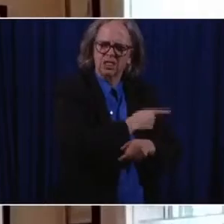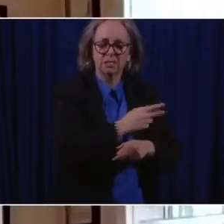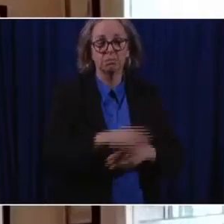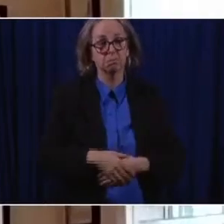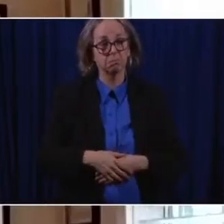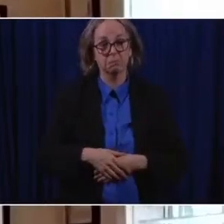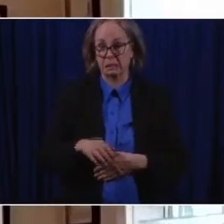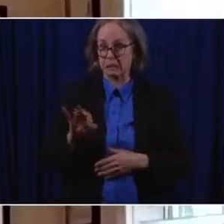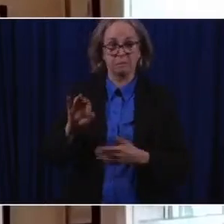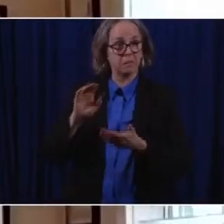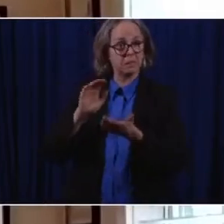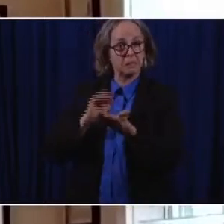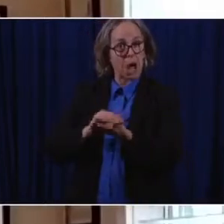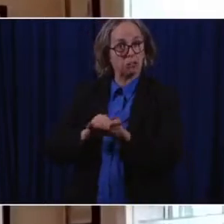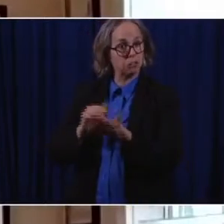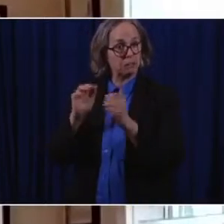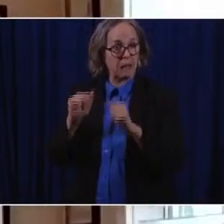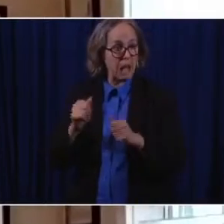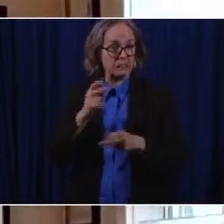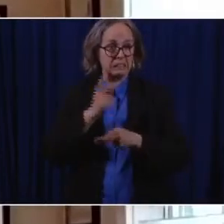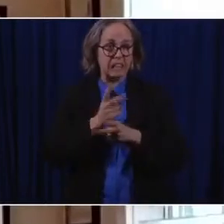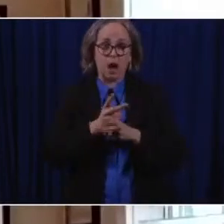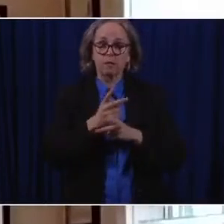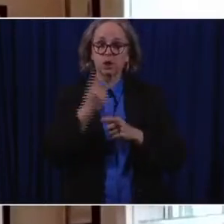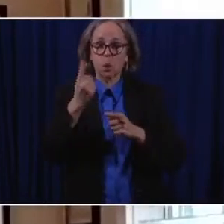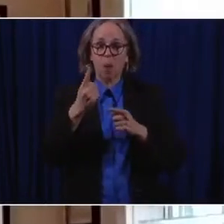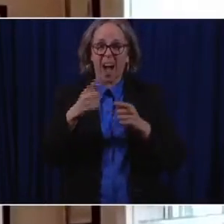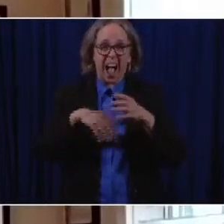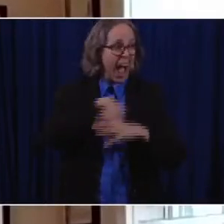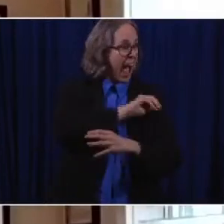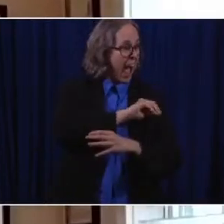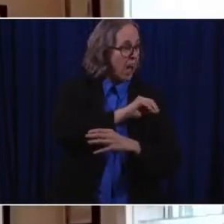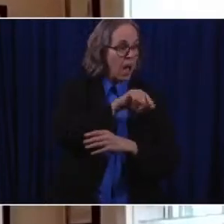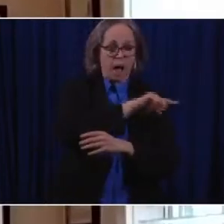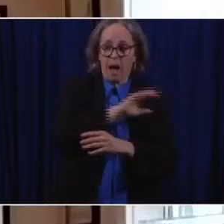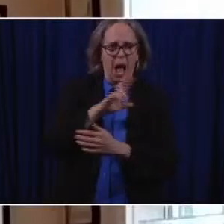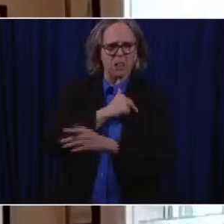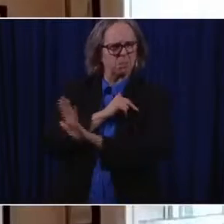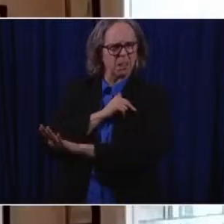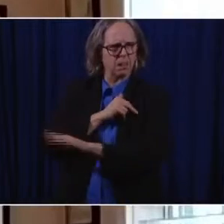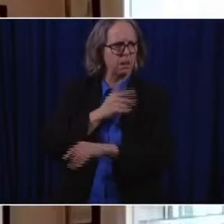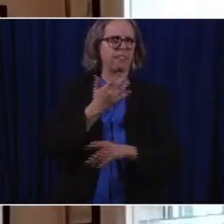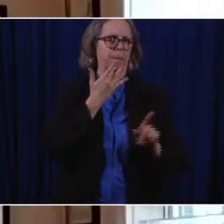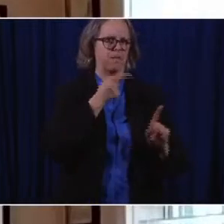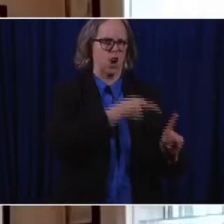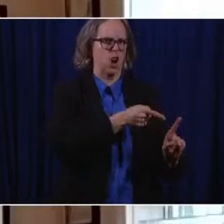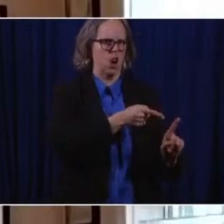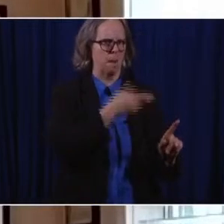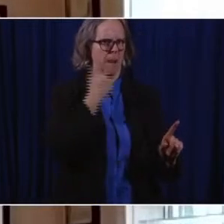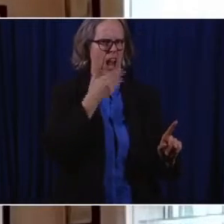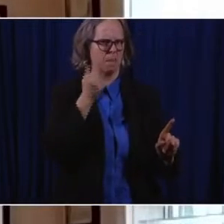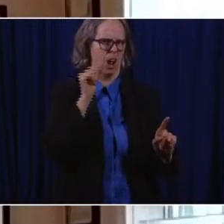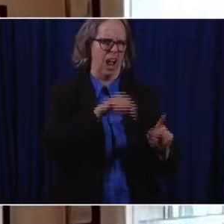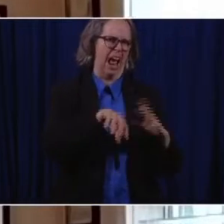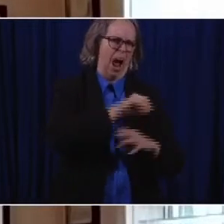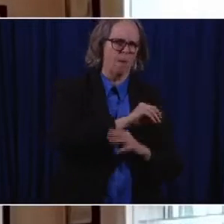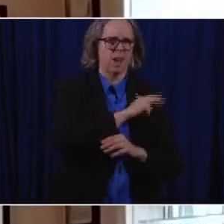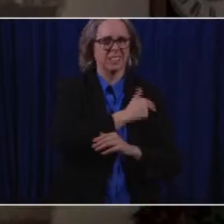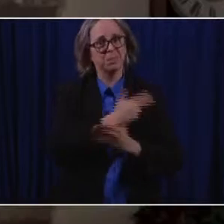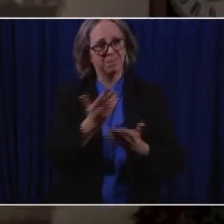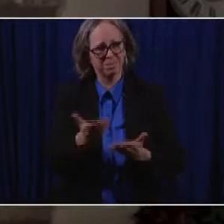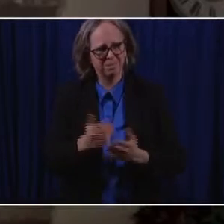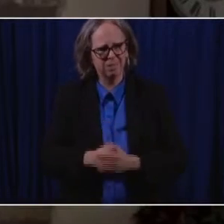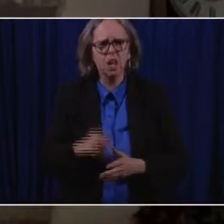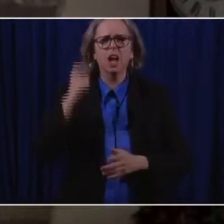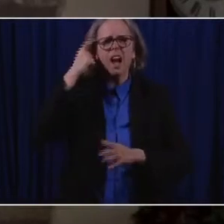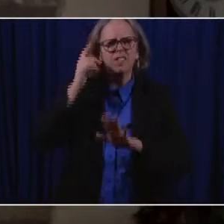hospital, they prefer to do that. It's just better, it's better medical care. And Bruce, the other thing that it